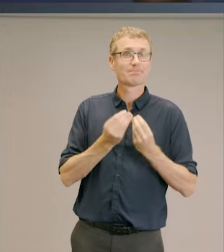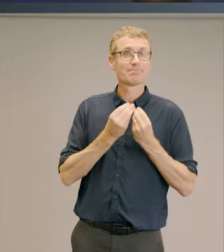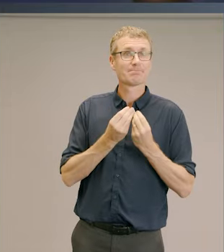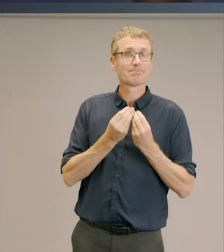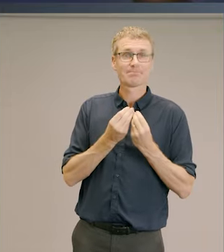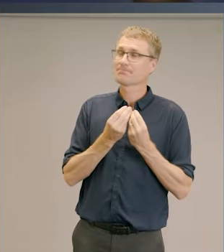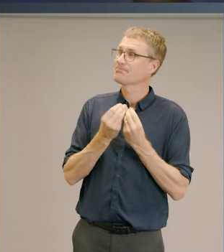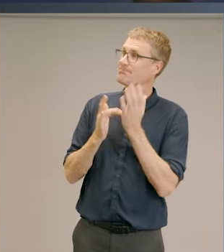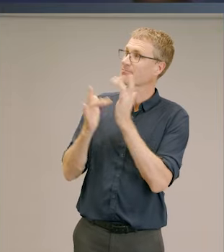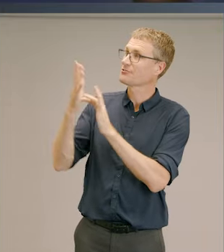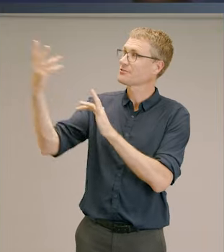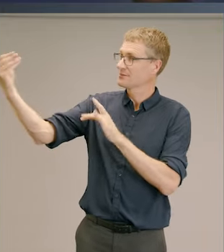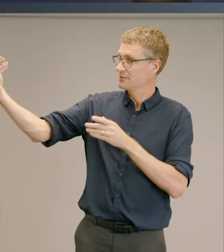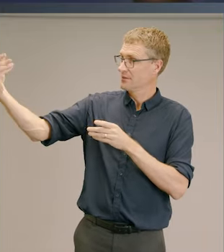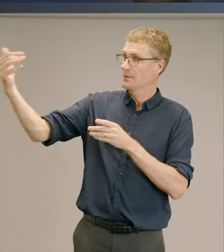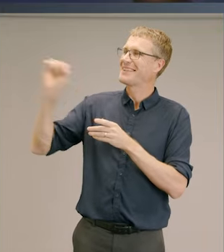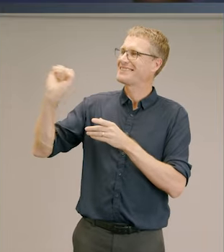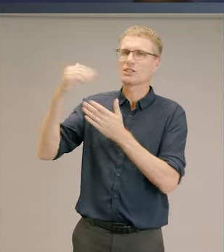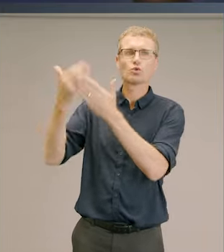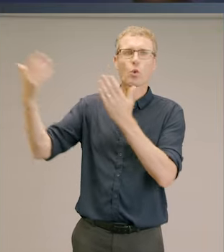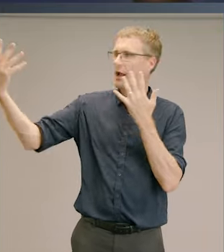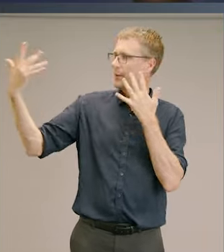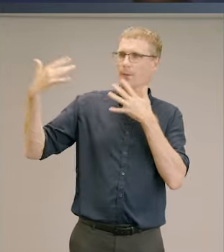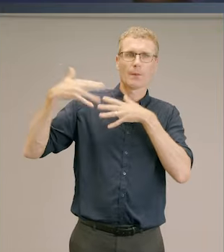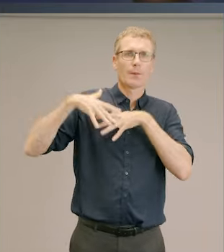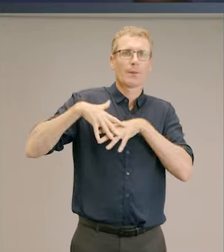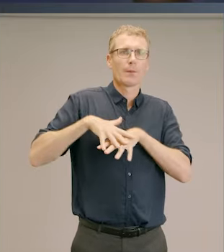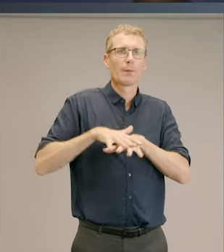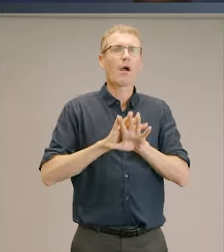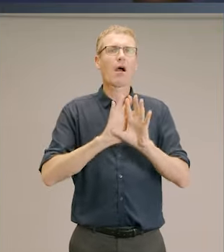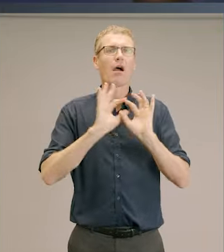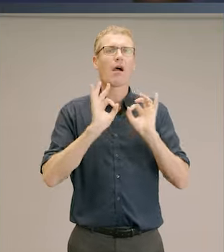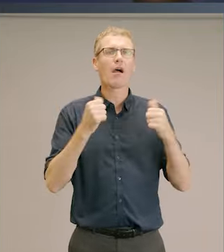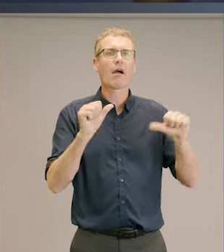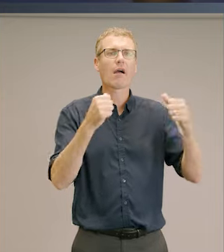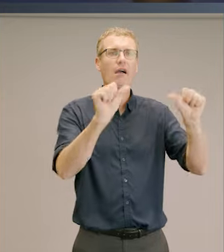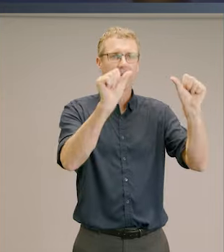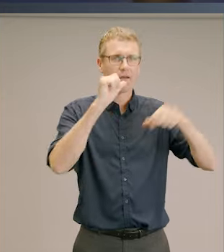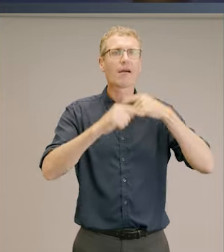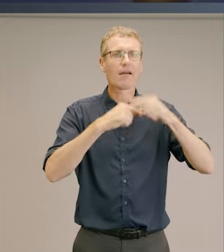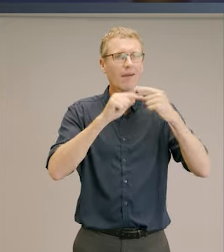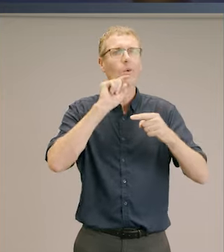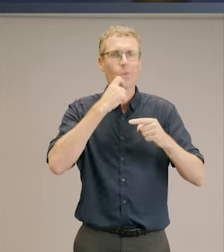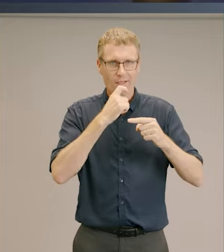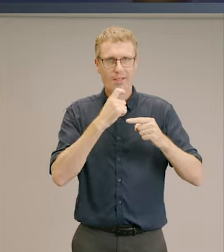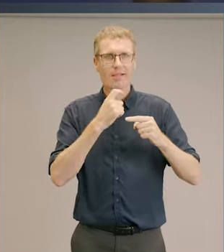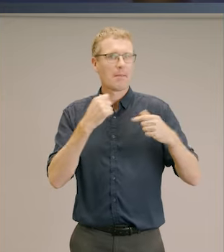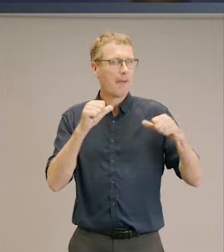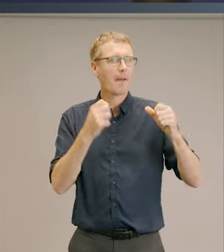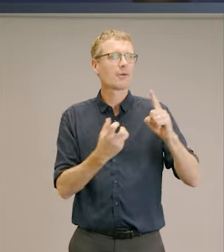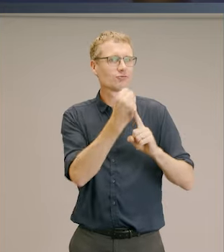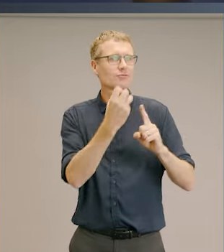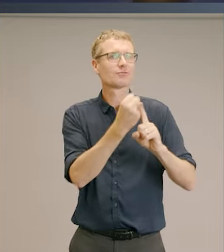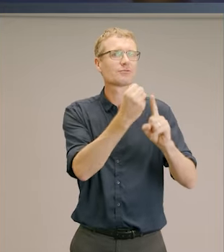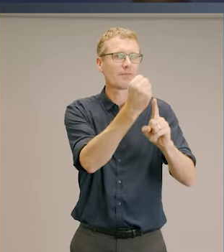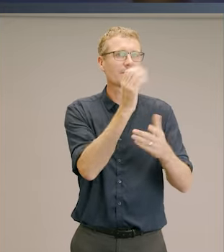your life counts and you're part of God's story. And he's writing this beautiful part of his story with your story. It